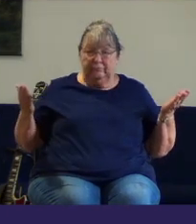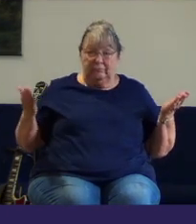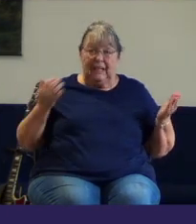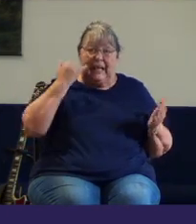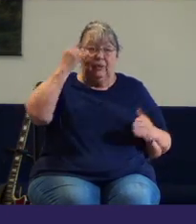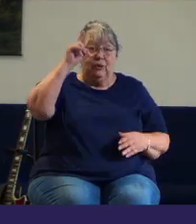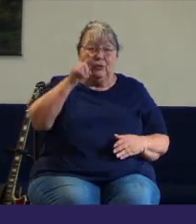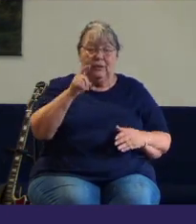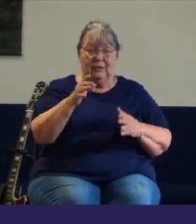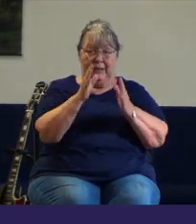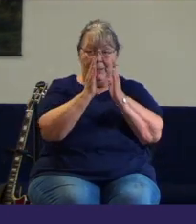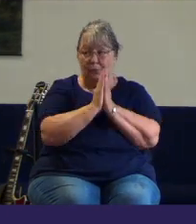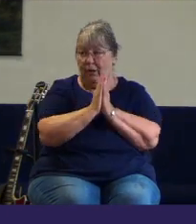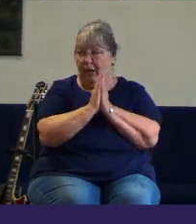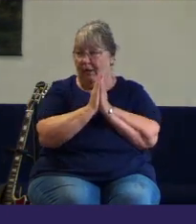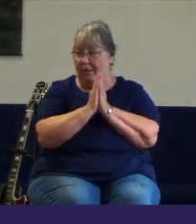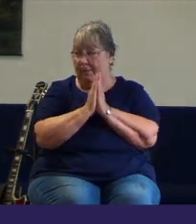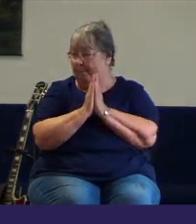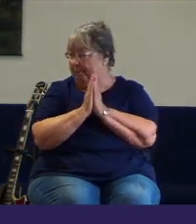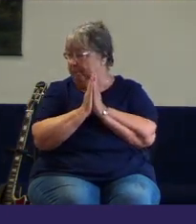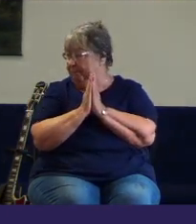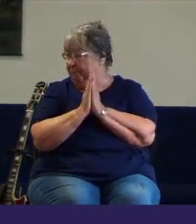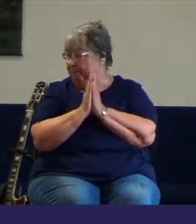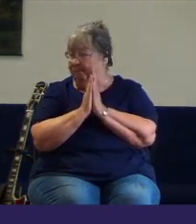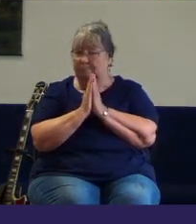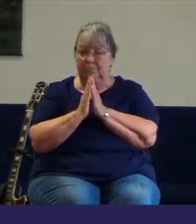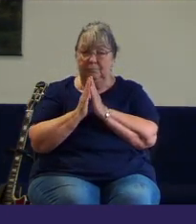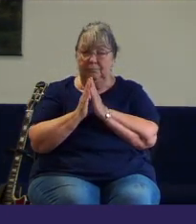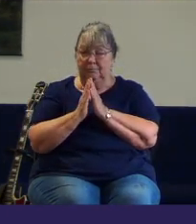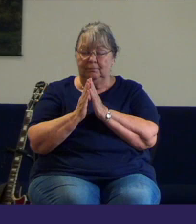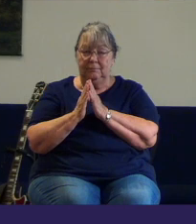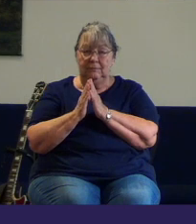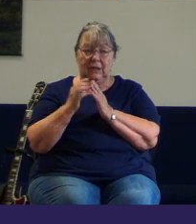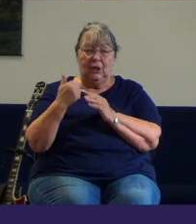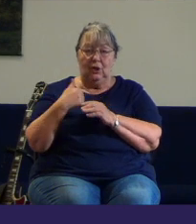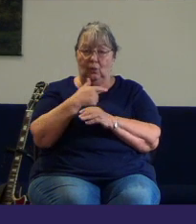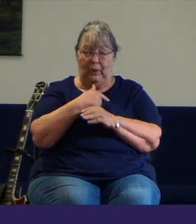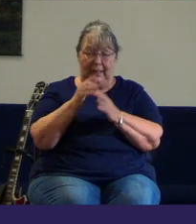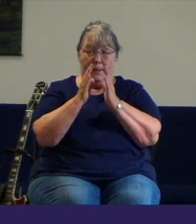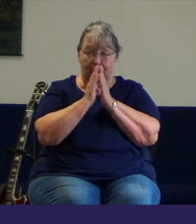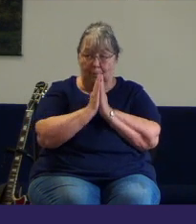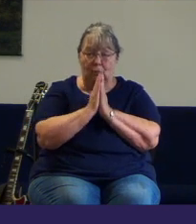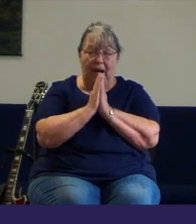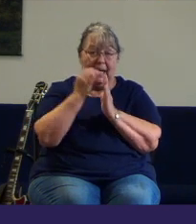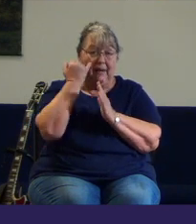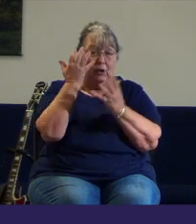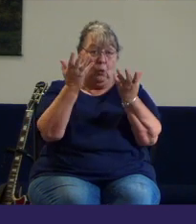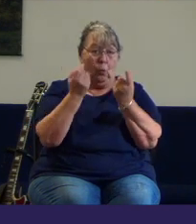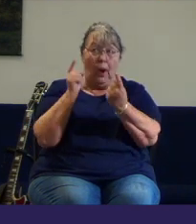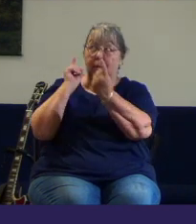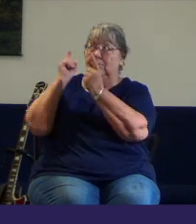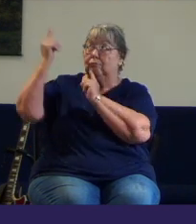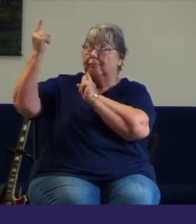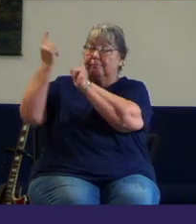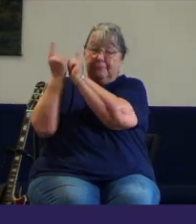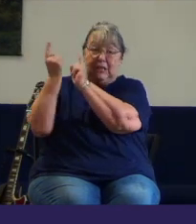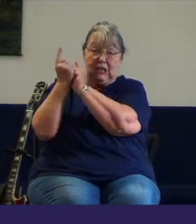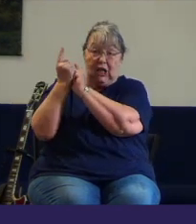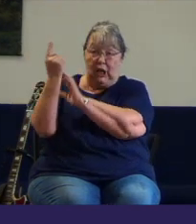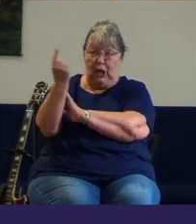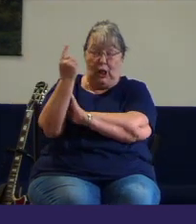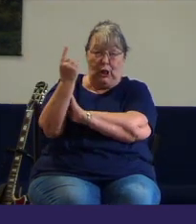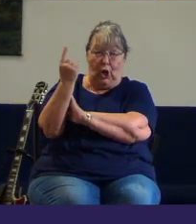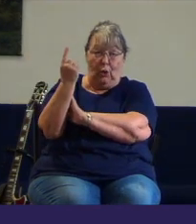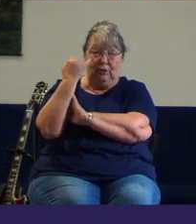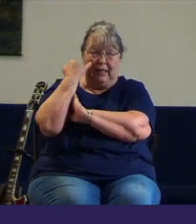prayer, the altar is open. There are prayer booths where you can pray. You want to meet alone with God and just talk to Him about something He said to you,